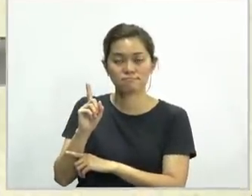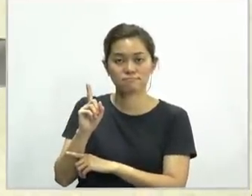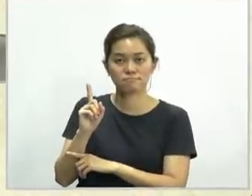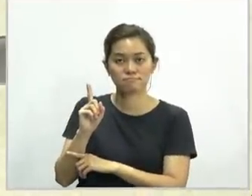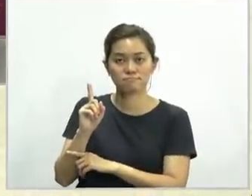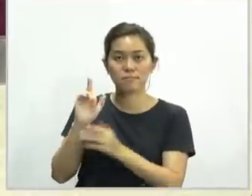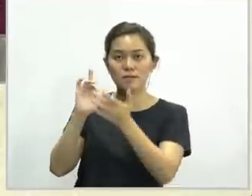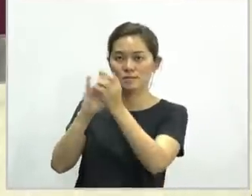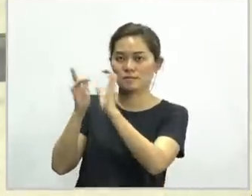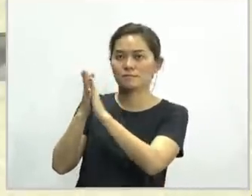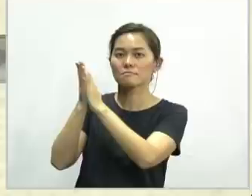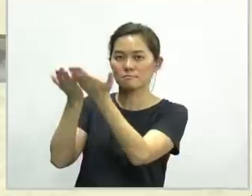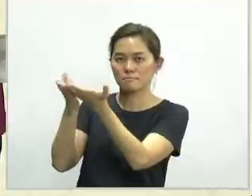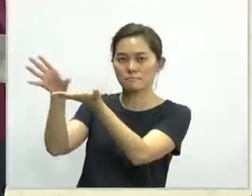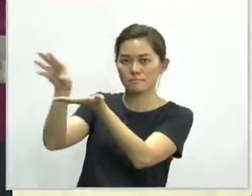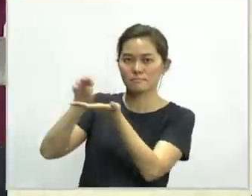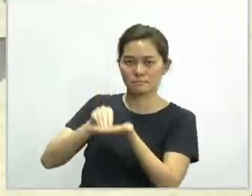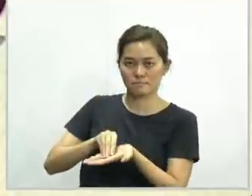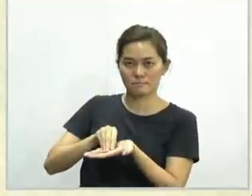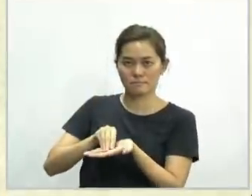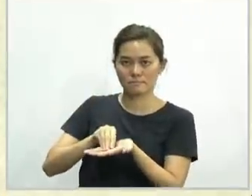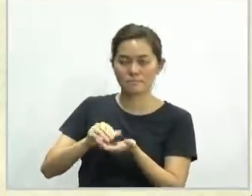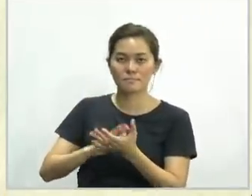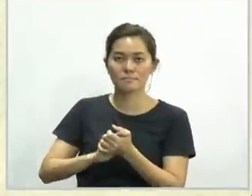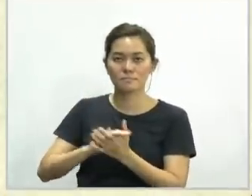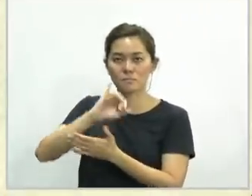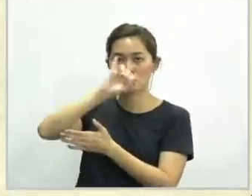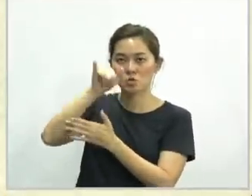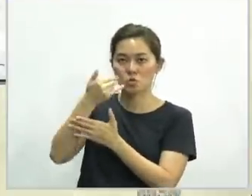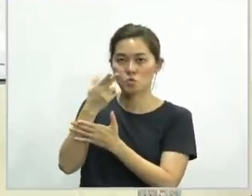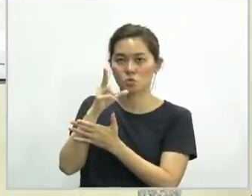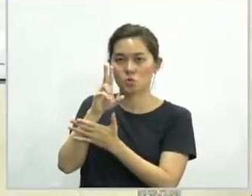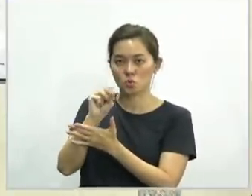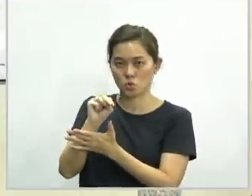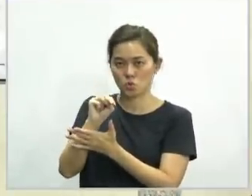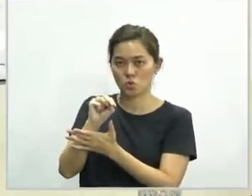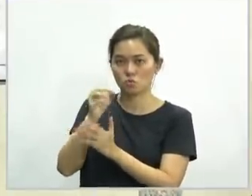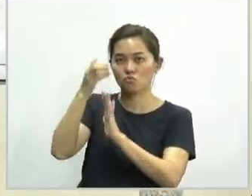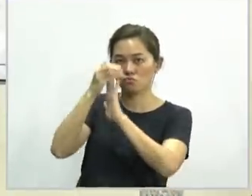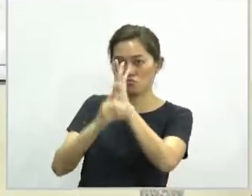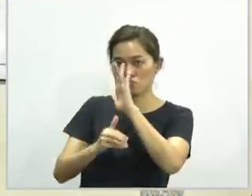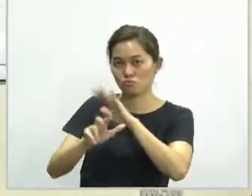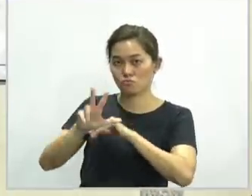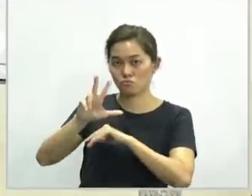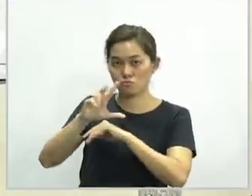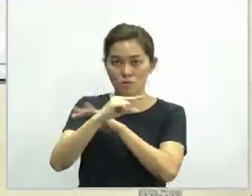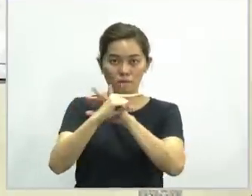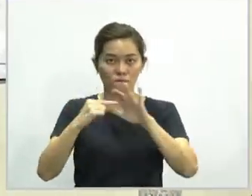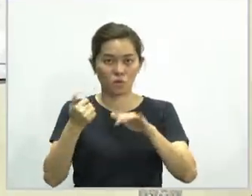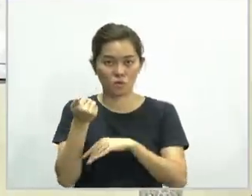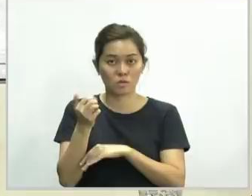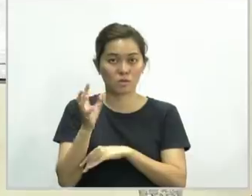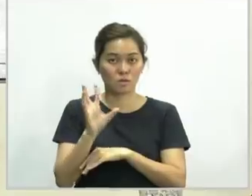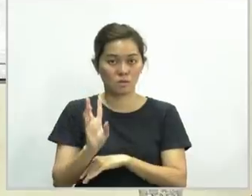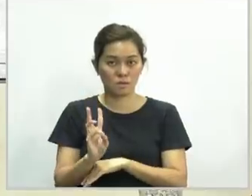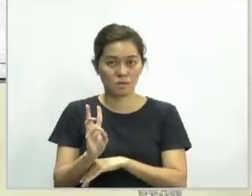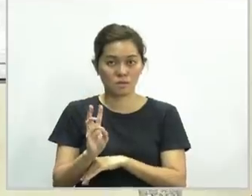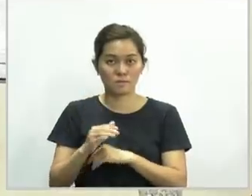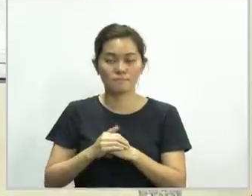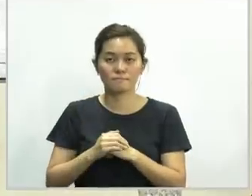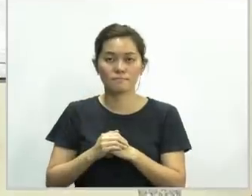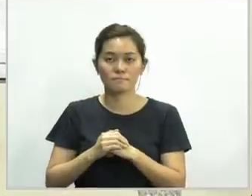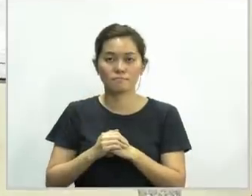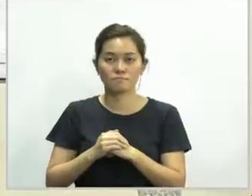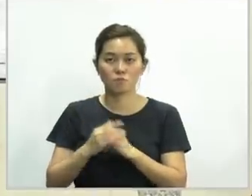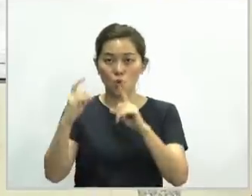the Bible. John chapter 3, verse 16. And